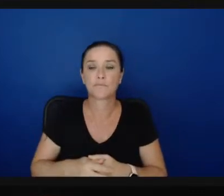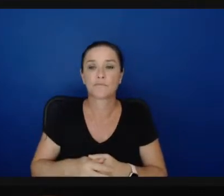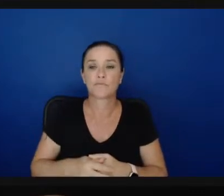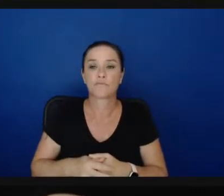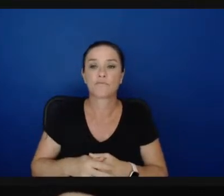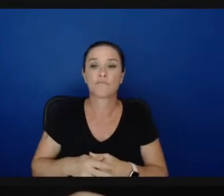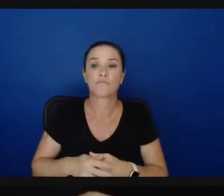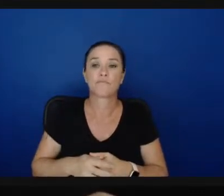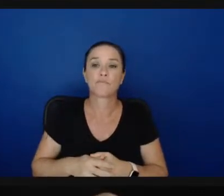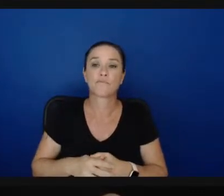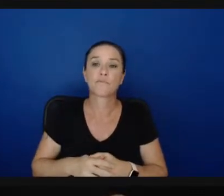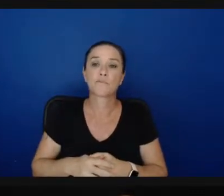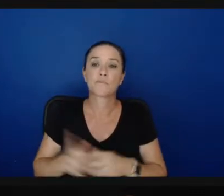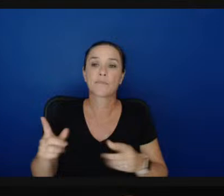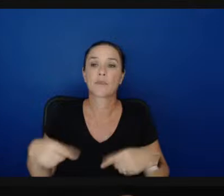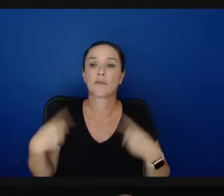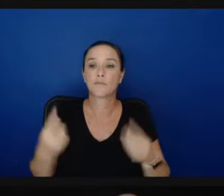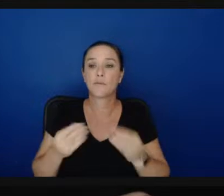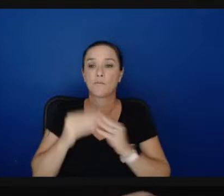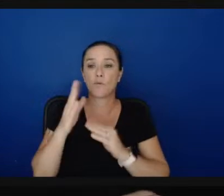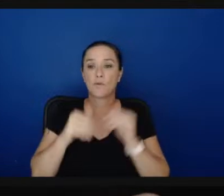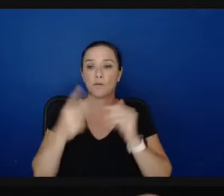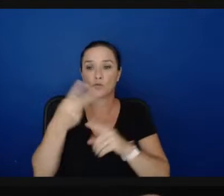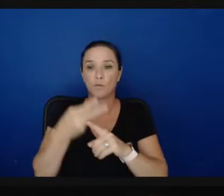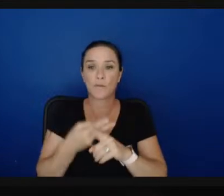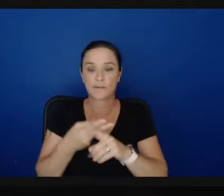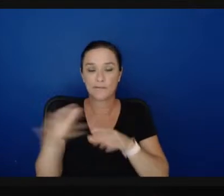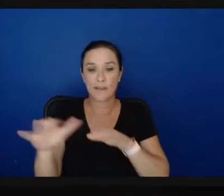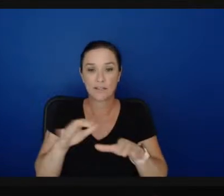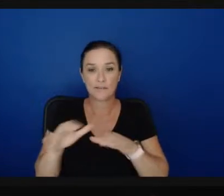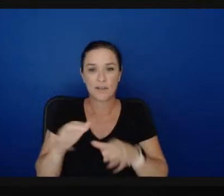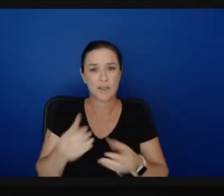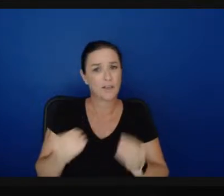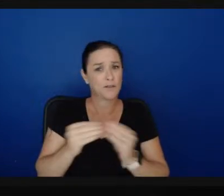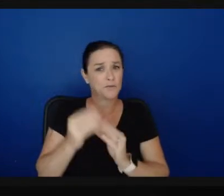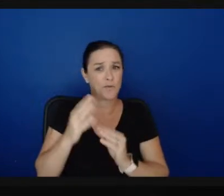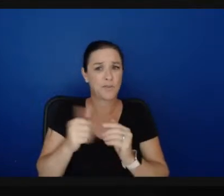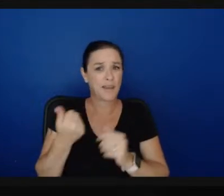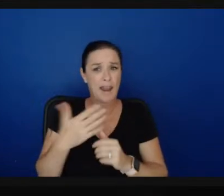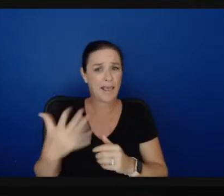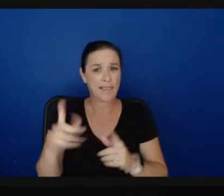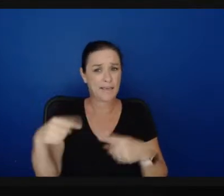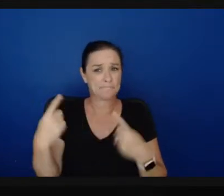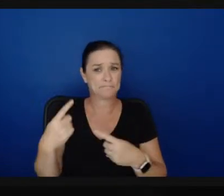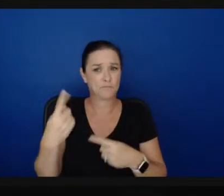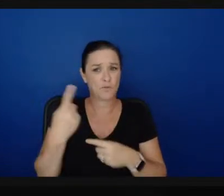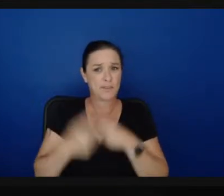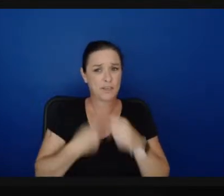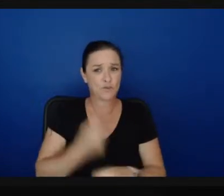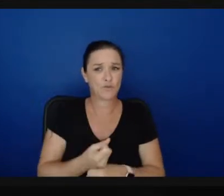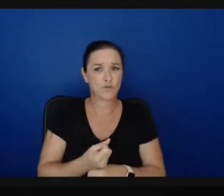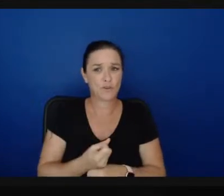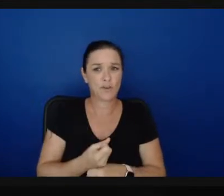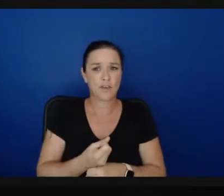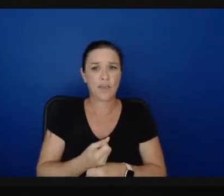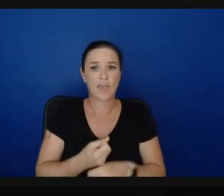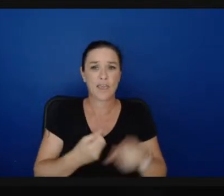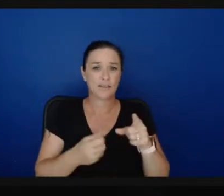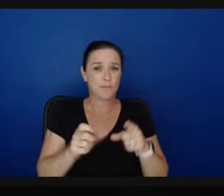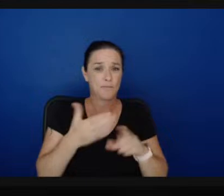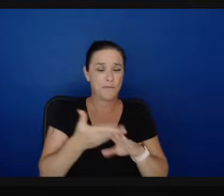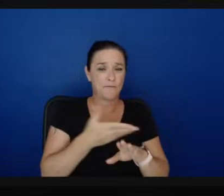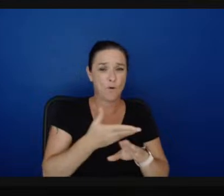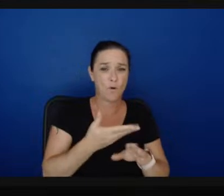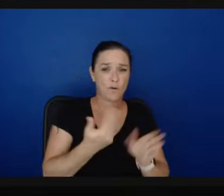been over 2 months of this activity, which is longer than anything in the last year. Different pattern as we've been repeating for the last couple months